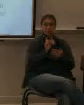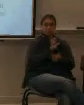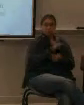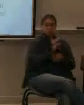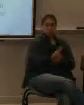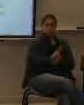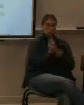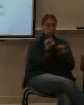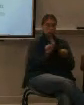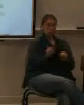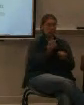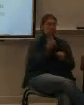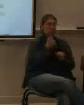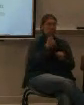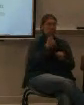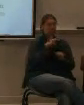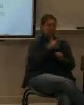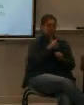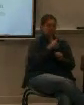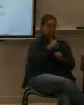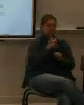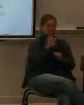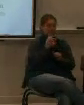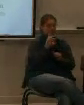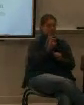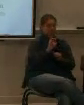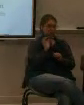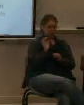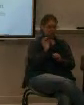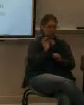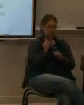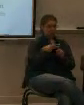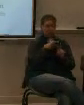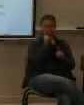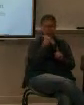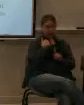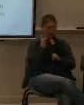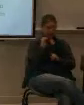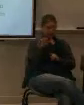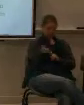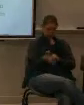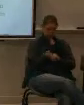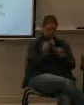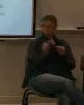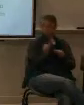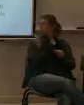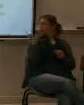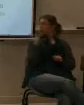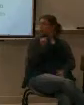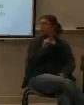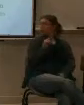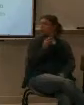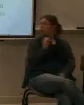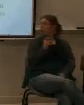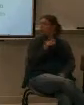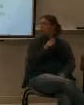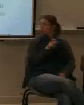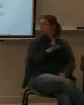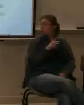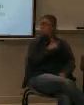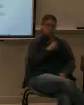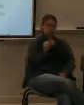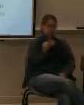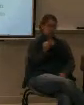carbon dioxide can be fixed to organic carbon in the absence of oxygen. And this is anoxygenic